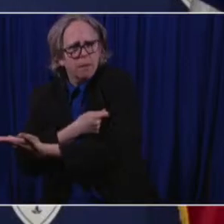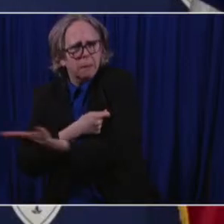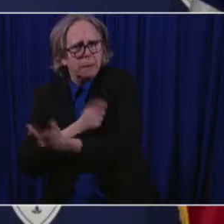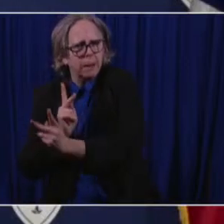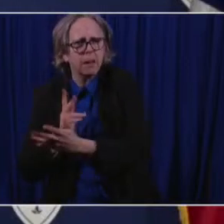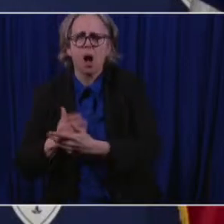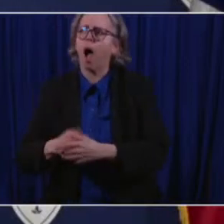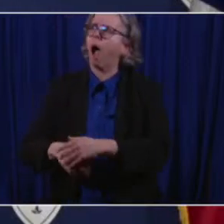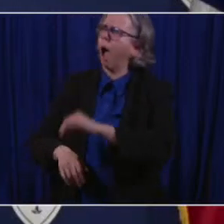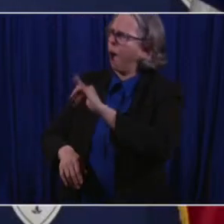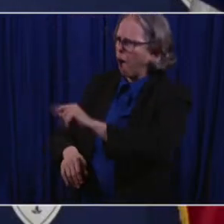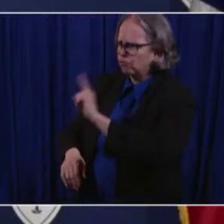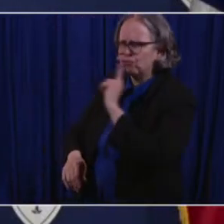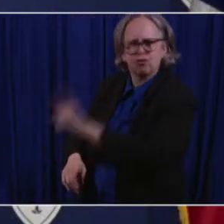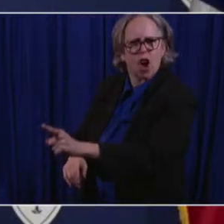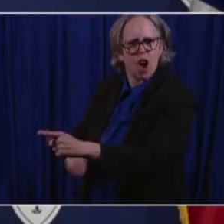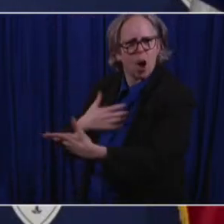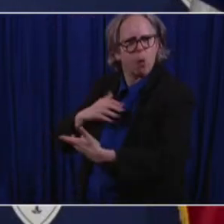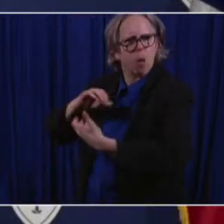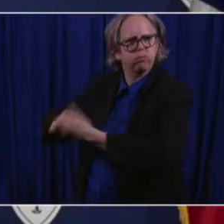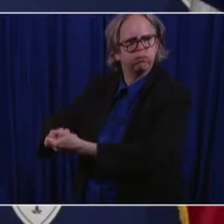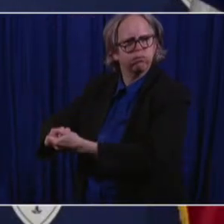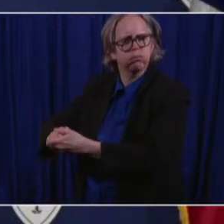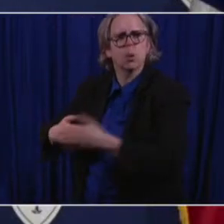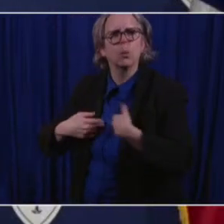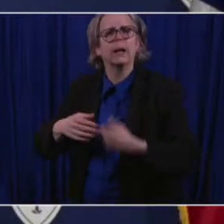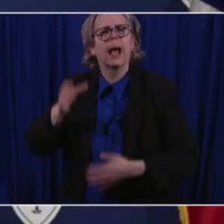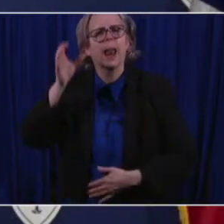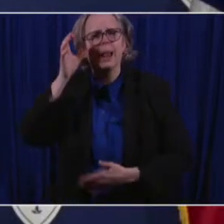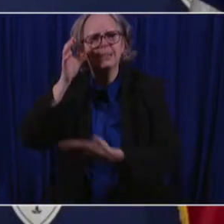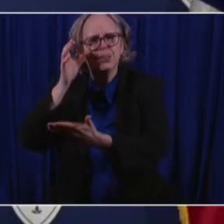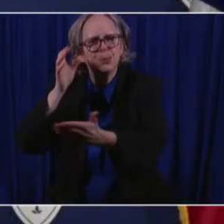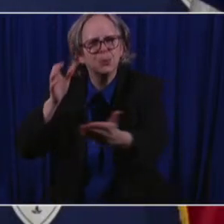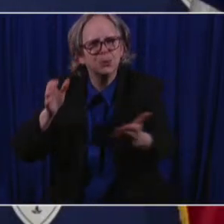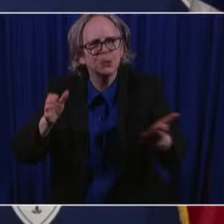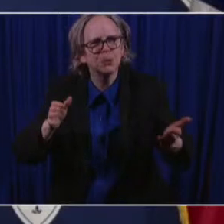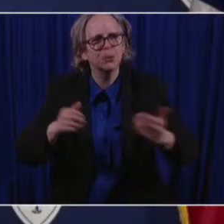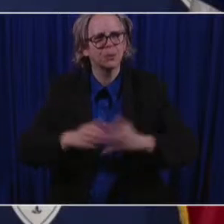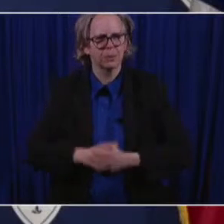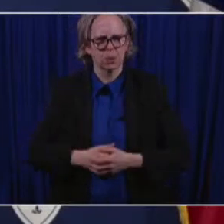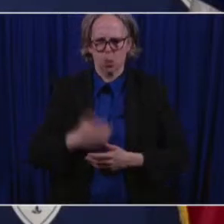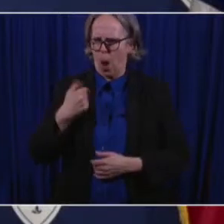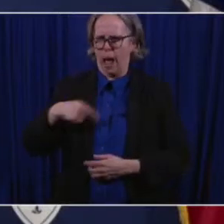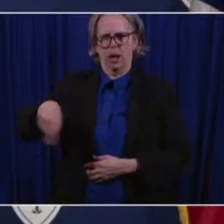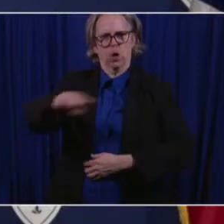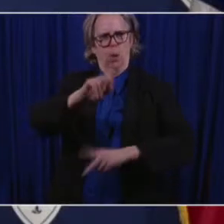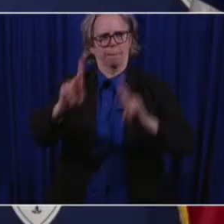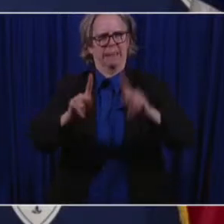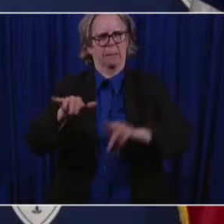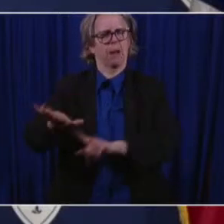we're listeners because they know their community better. They know how to get it out to the people in their community.